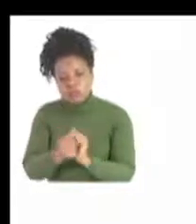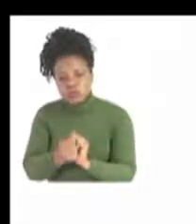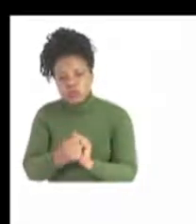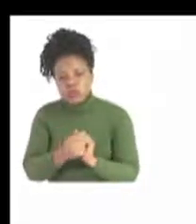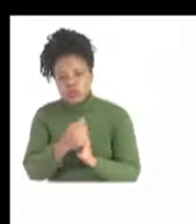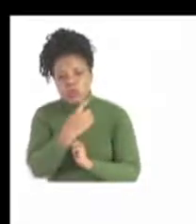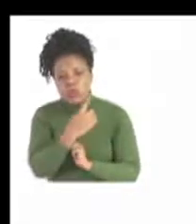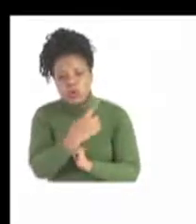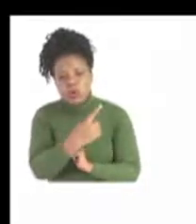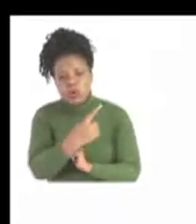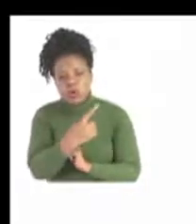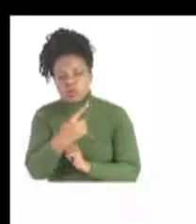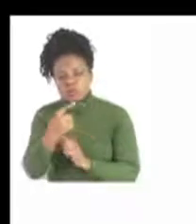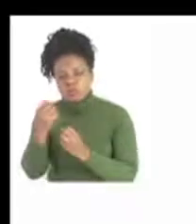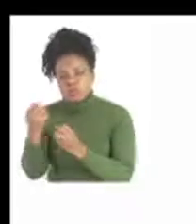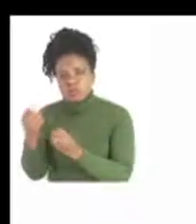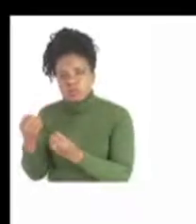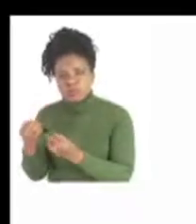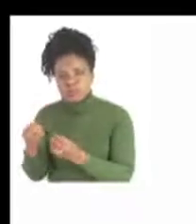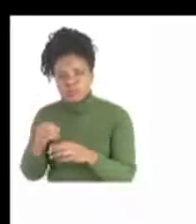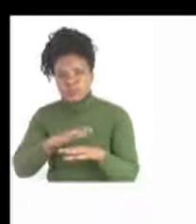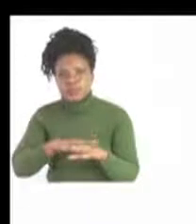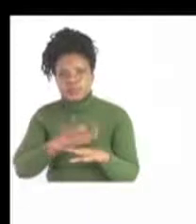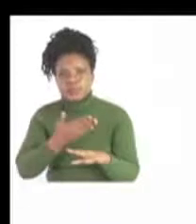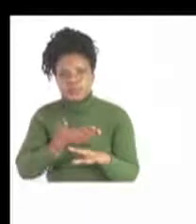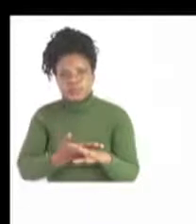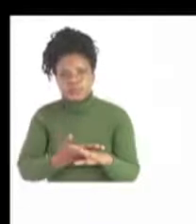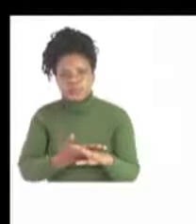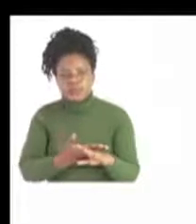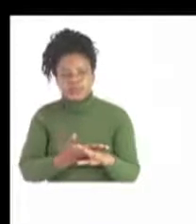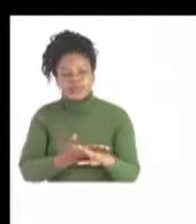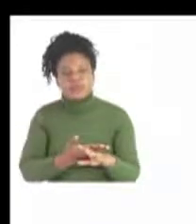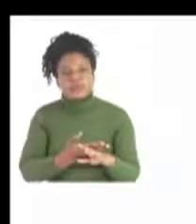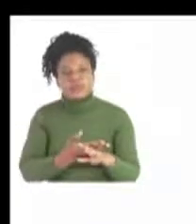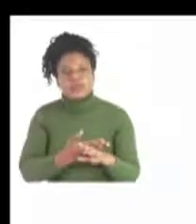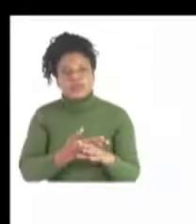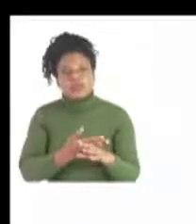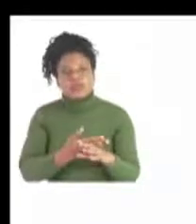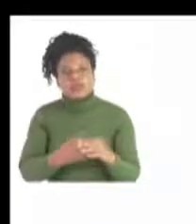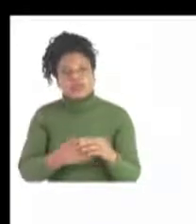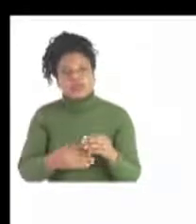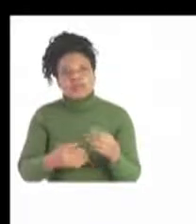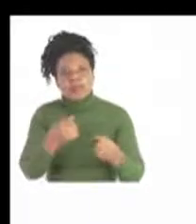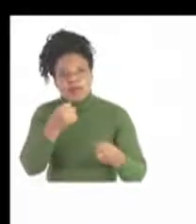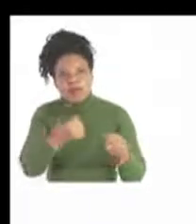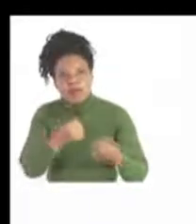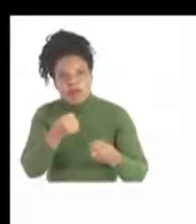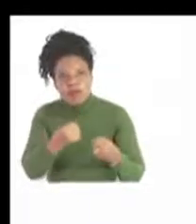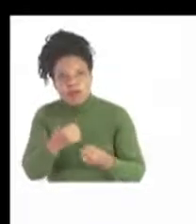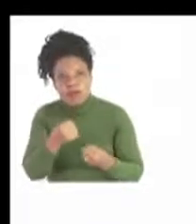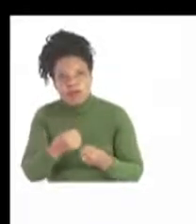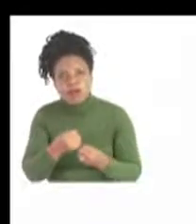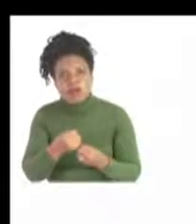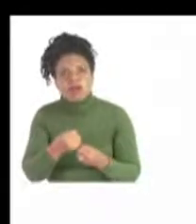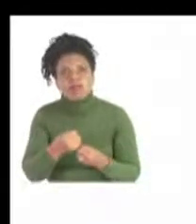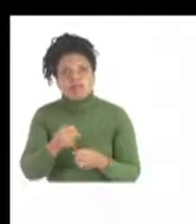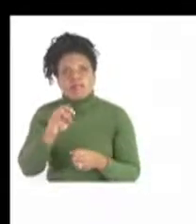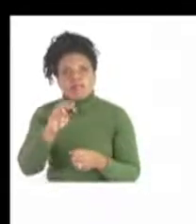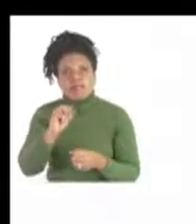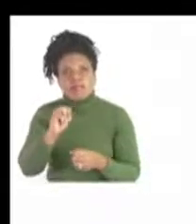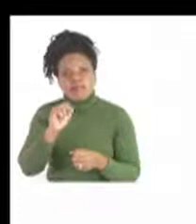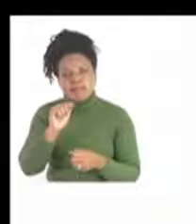example, car, cars, match, matches, glass,